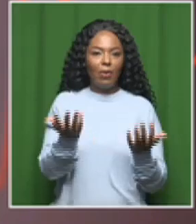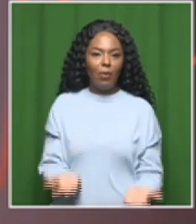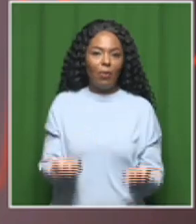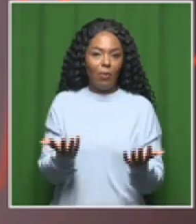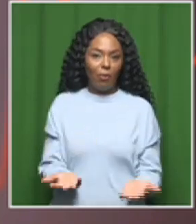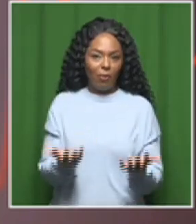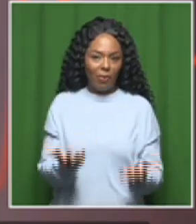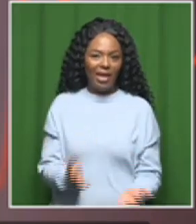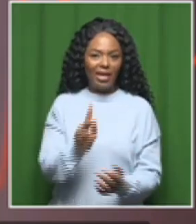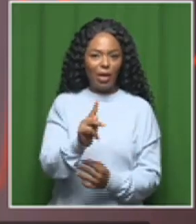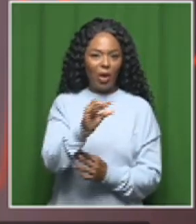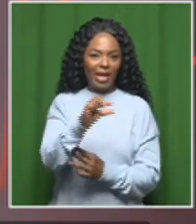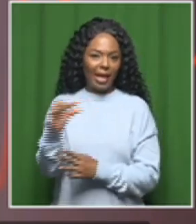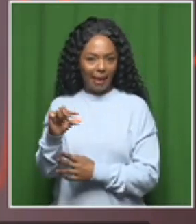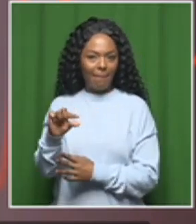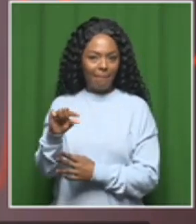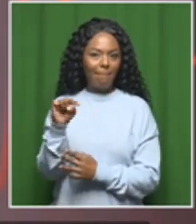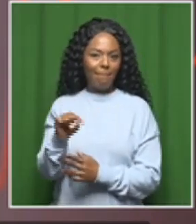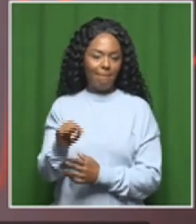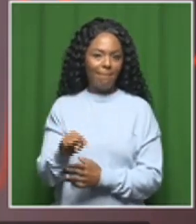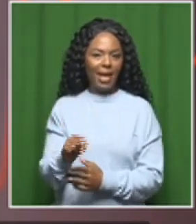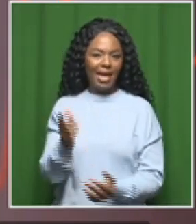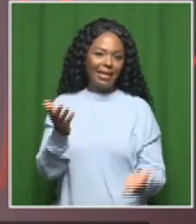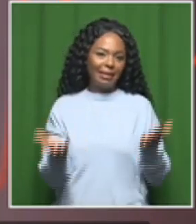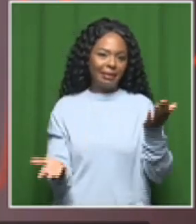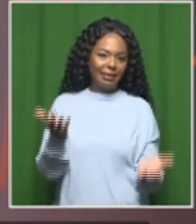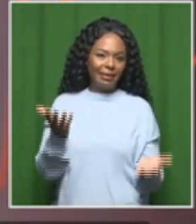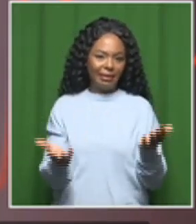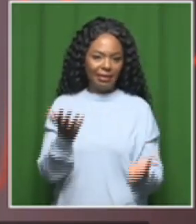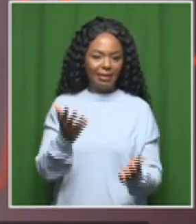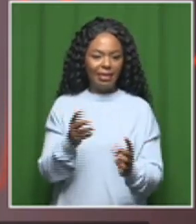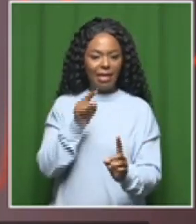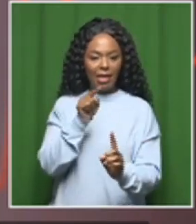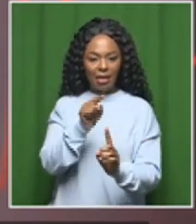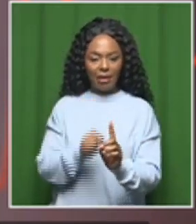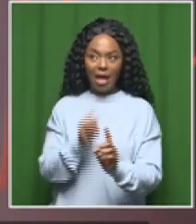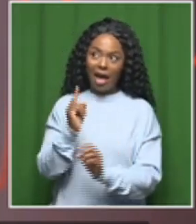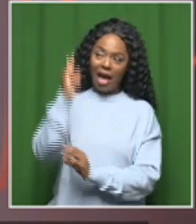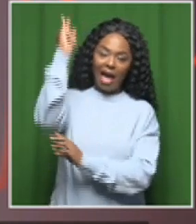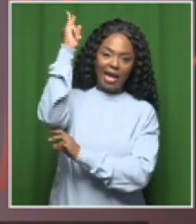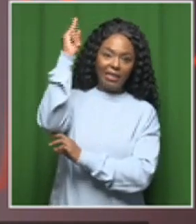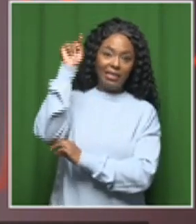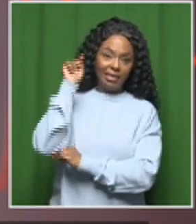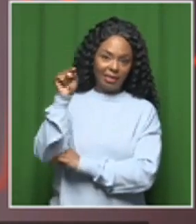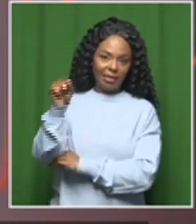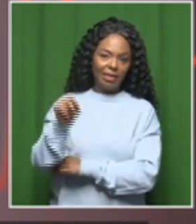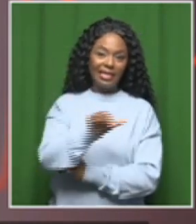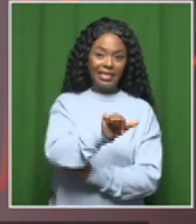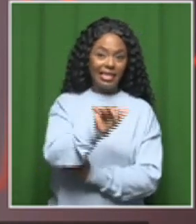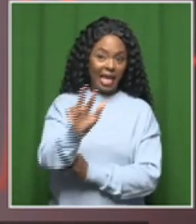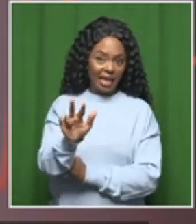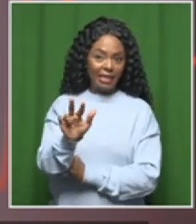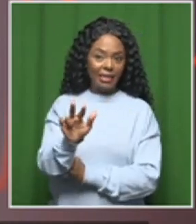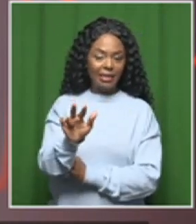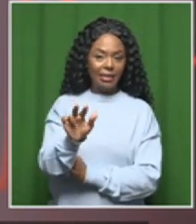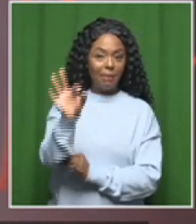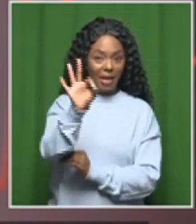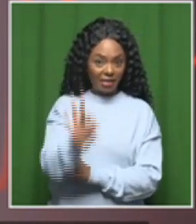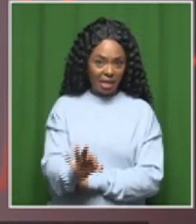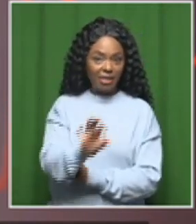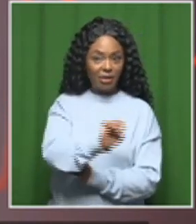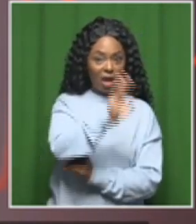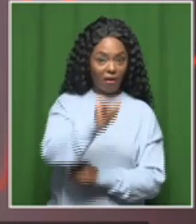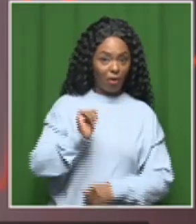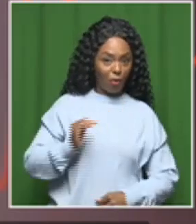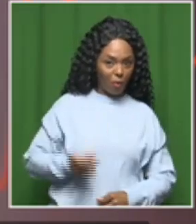divided by the square of their height in meters. Now, a recent survey revealed that 68% of South African women